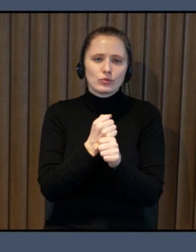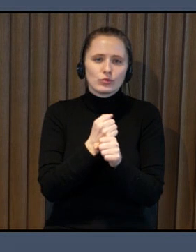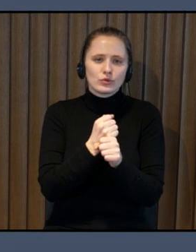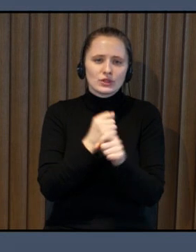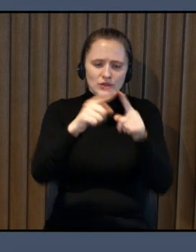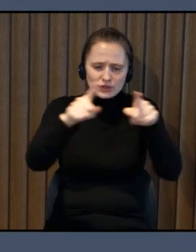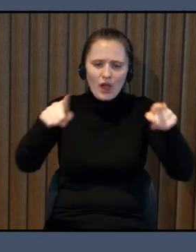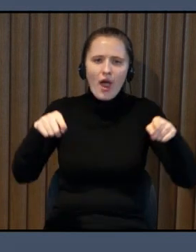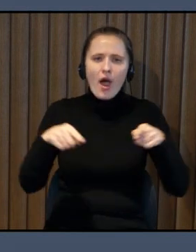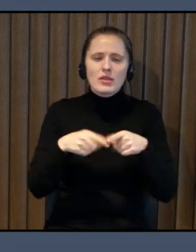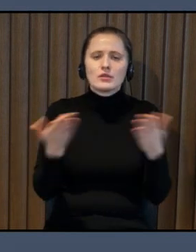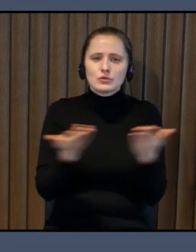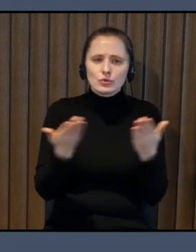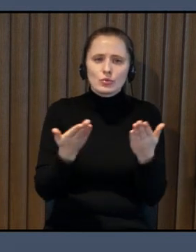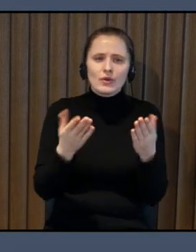I had